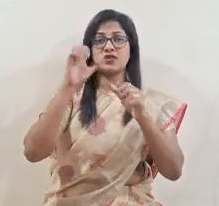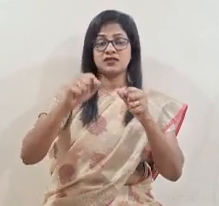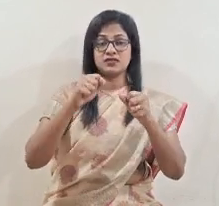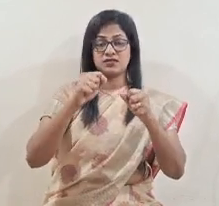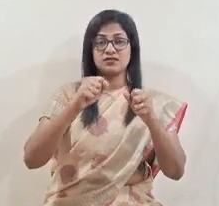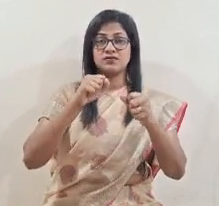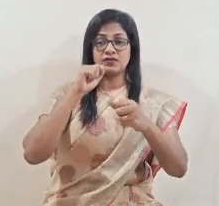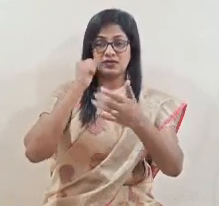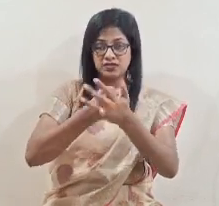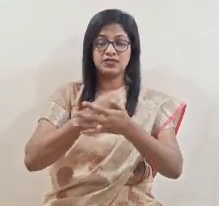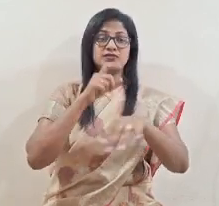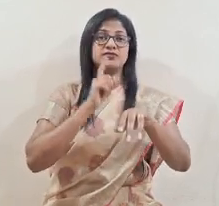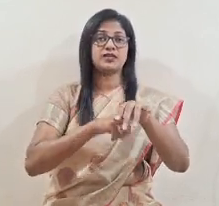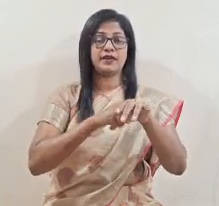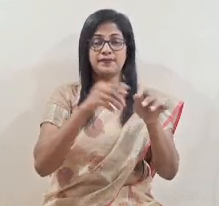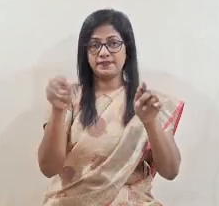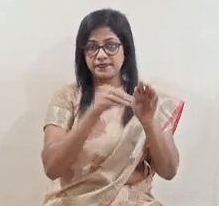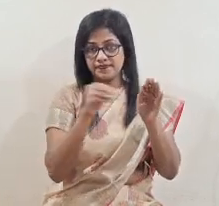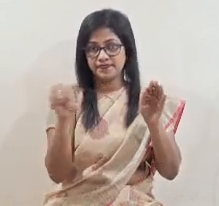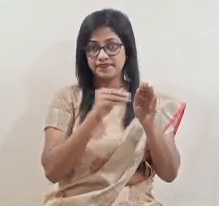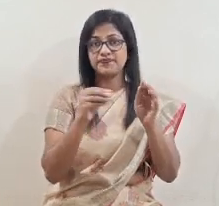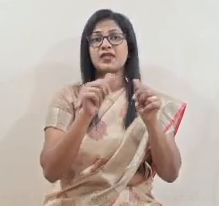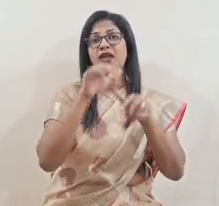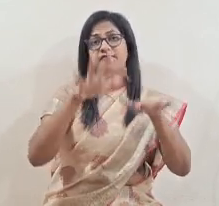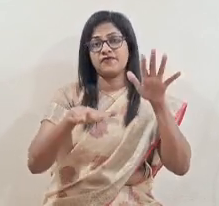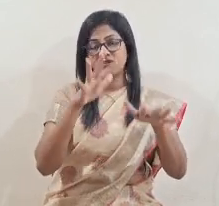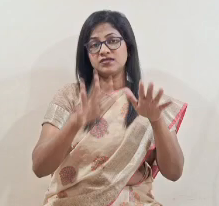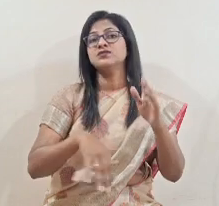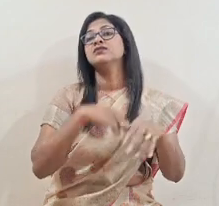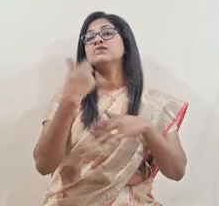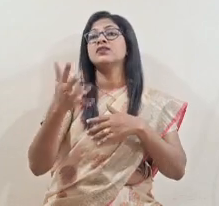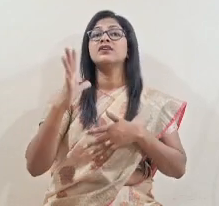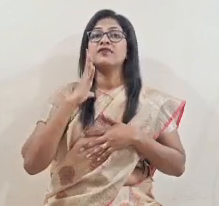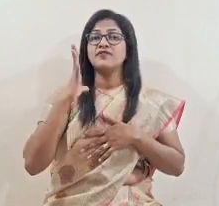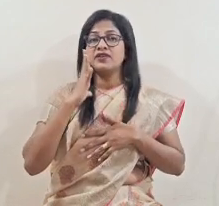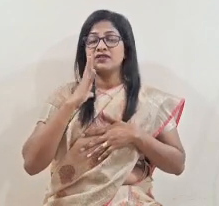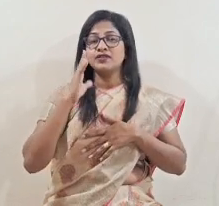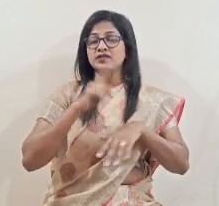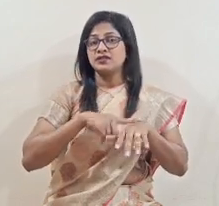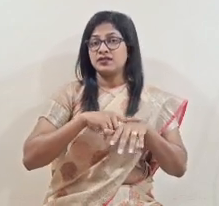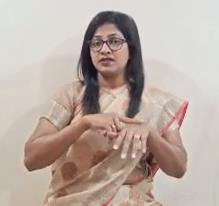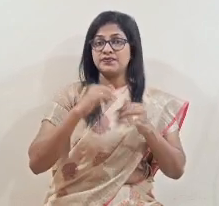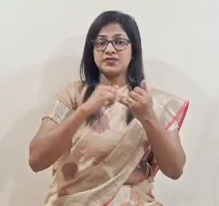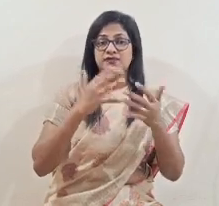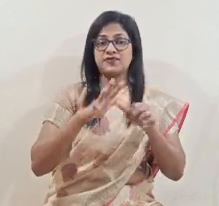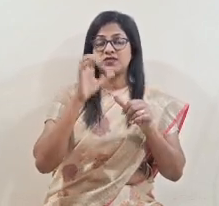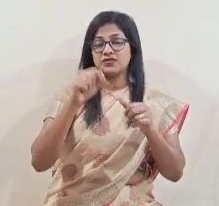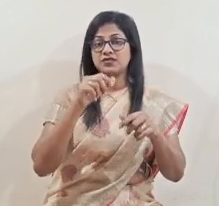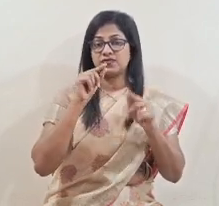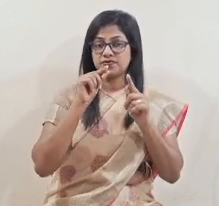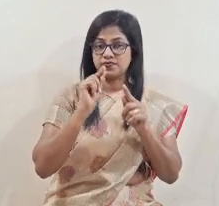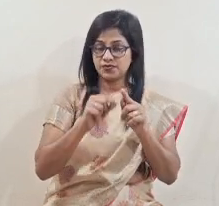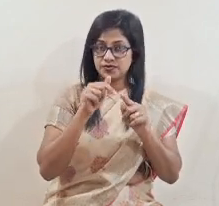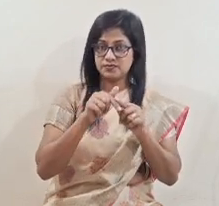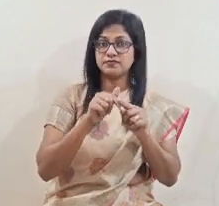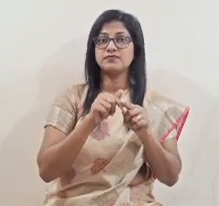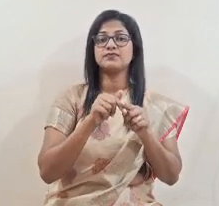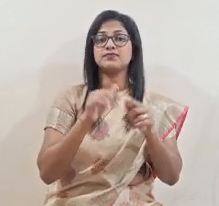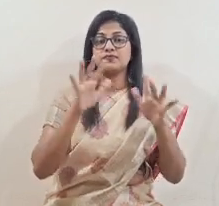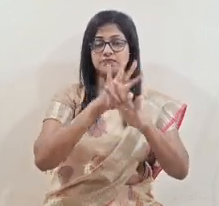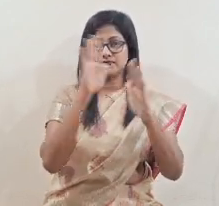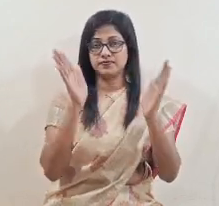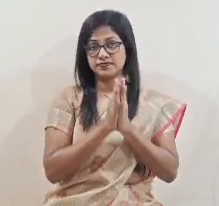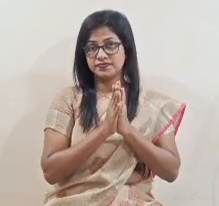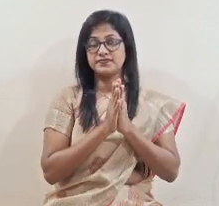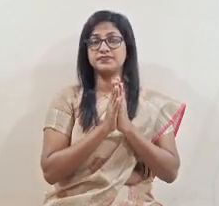point. That is the average. Then add on the average waiting time at the service access point. Sum